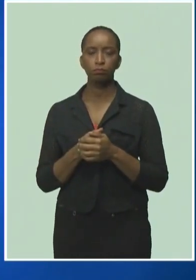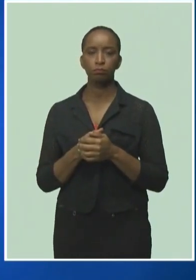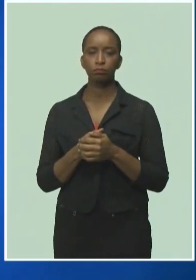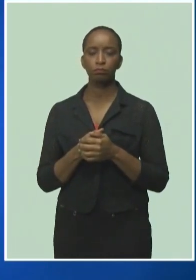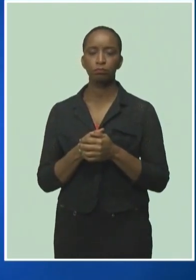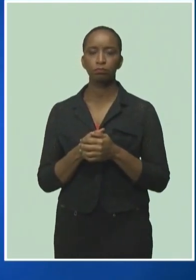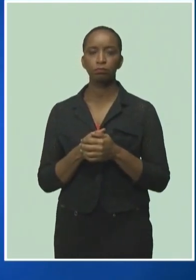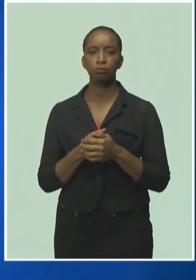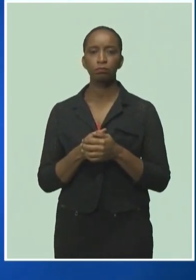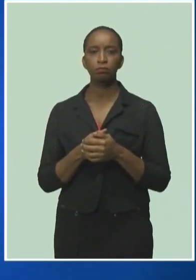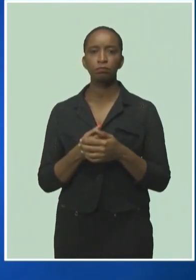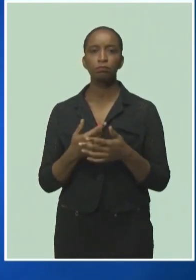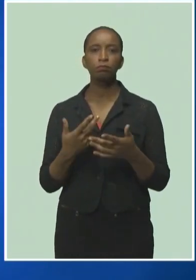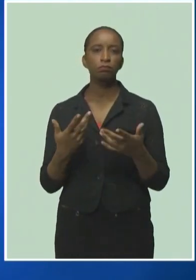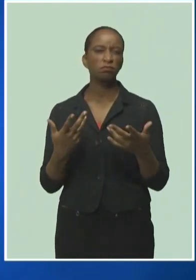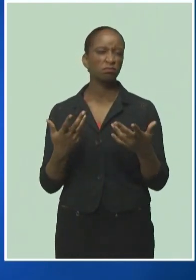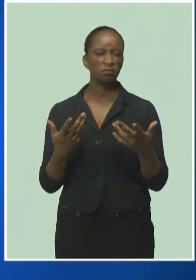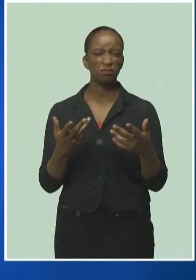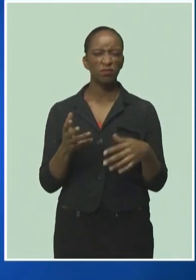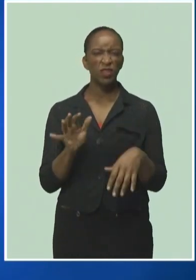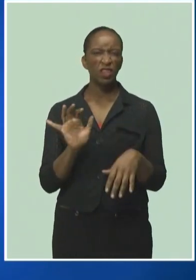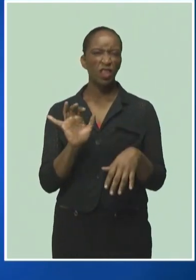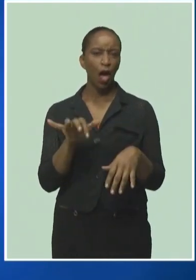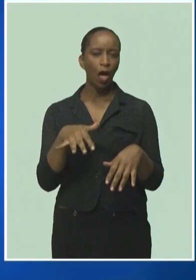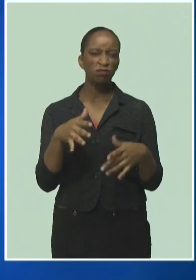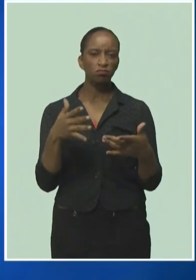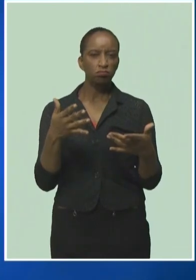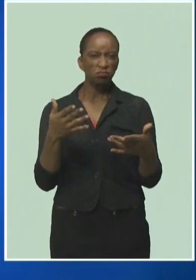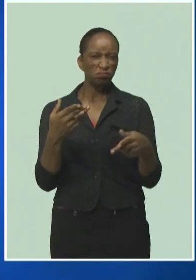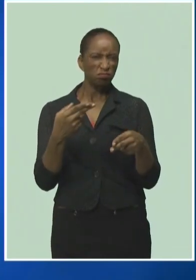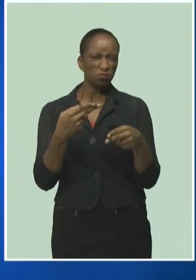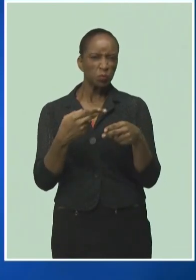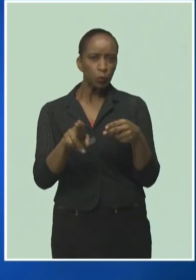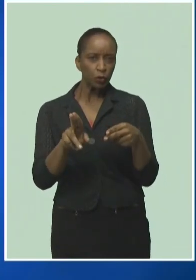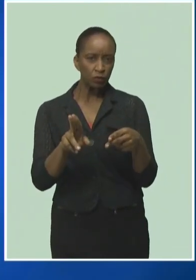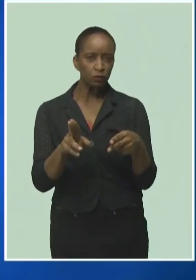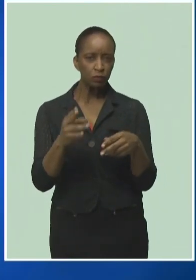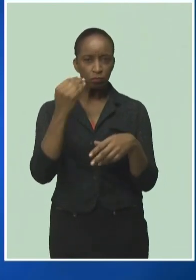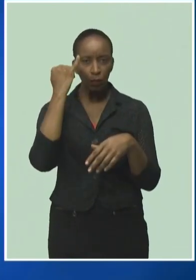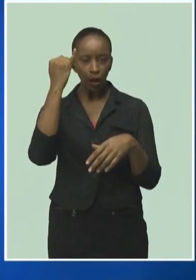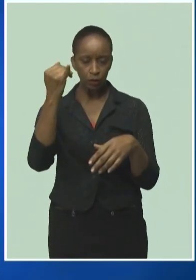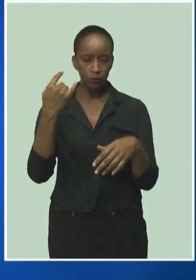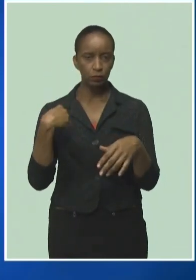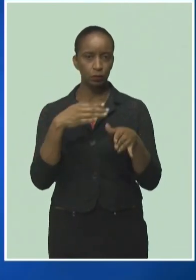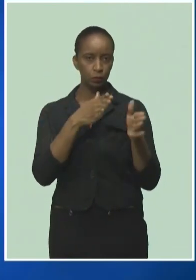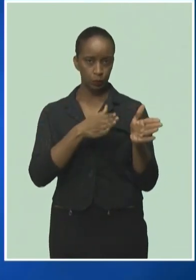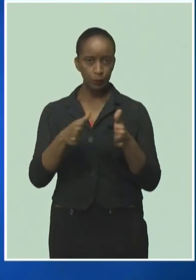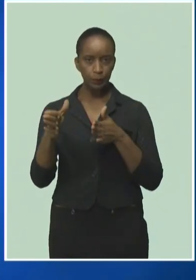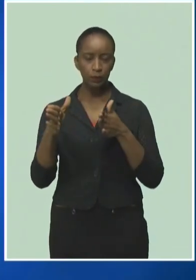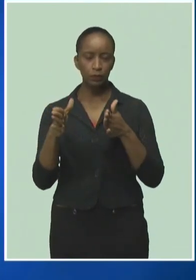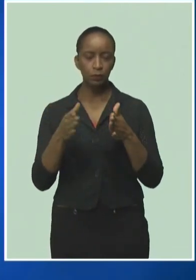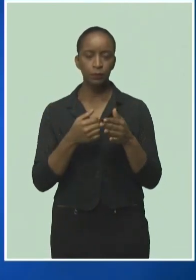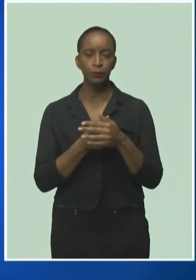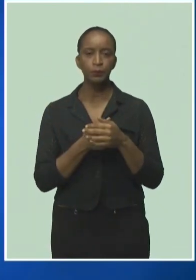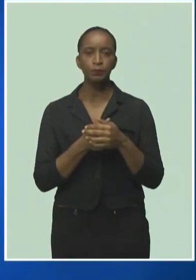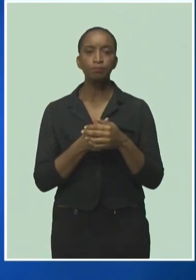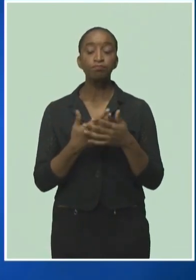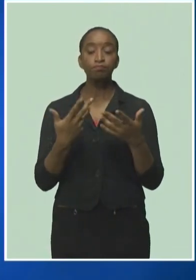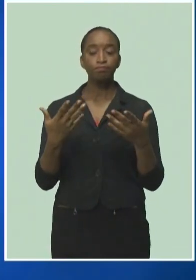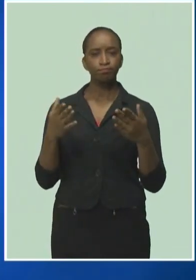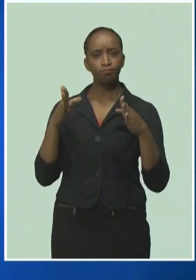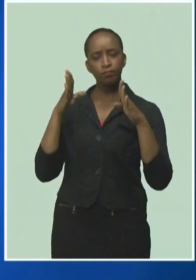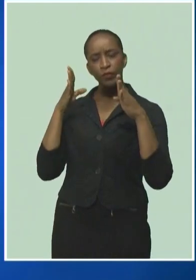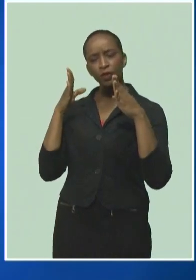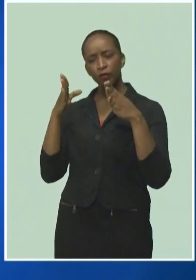of a quick glimpse of the concept to the project that we're working on. And we're kind of focusing on where there will